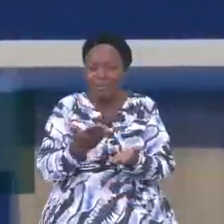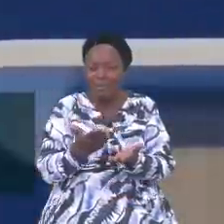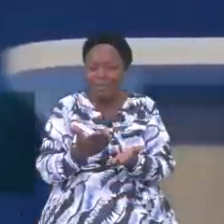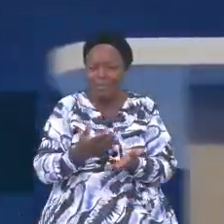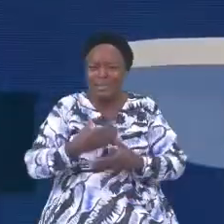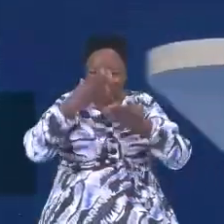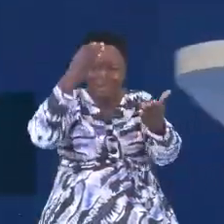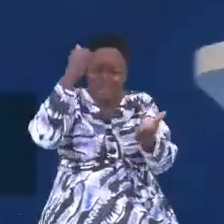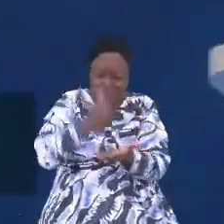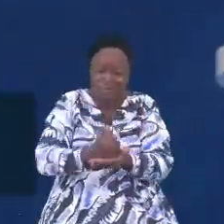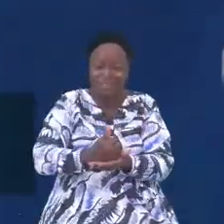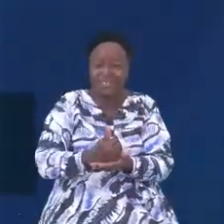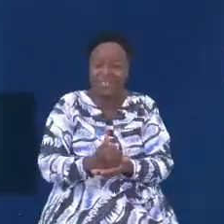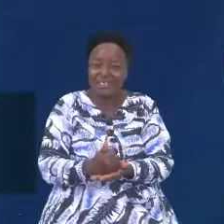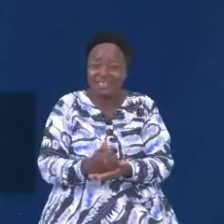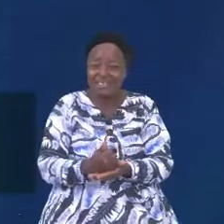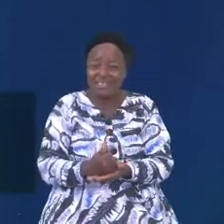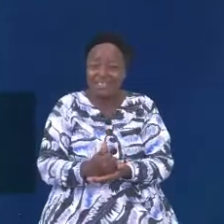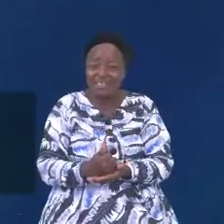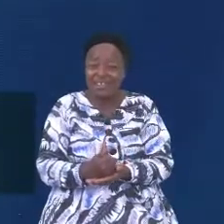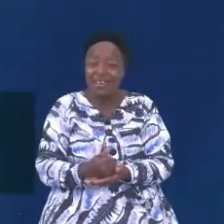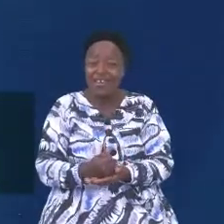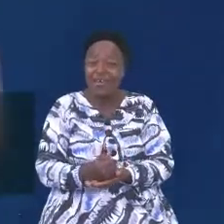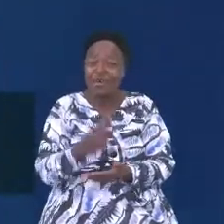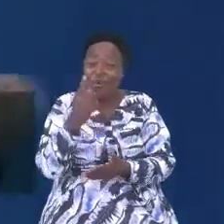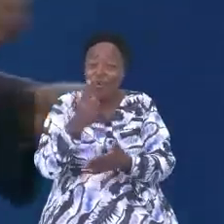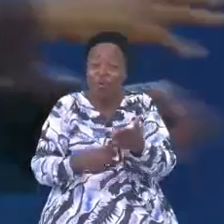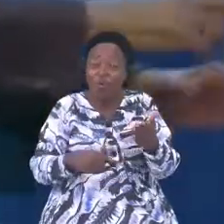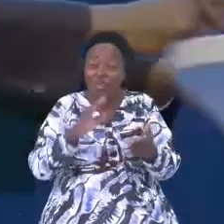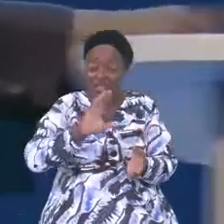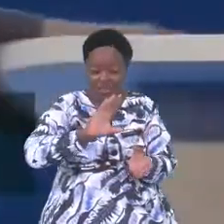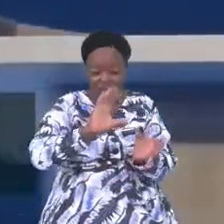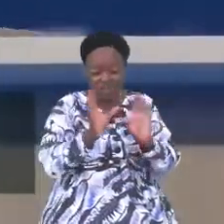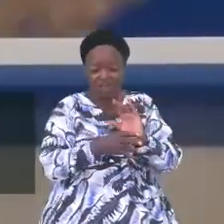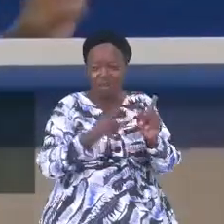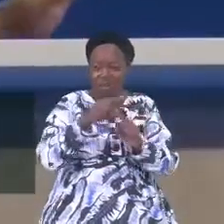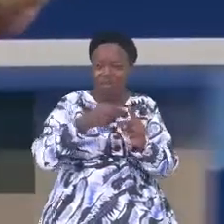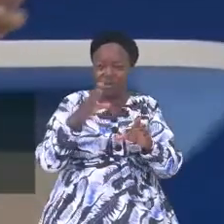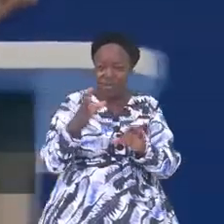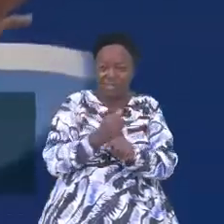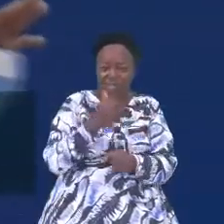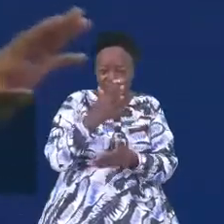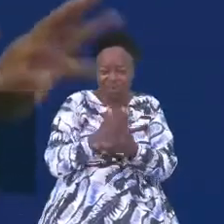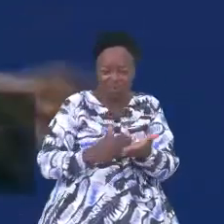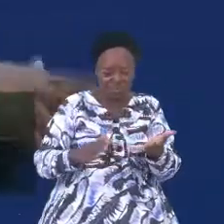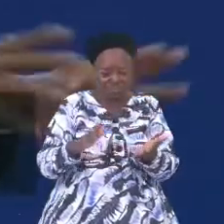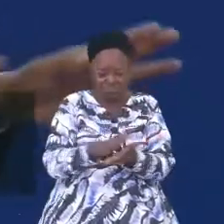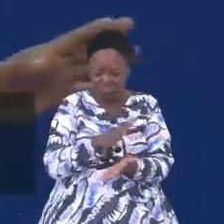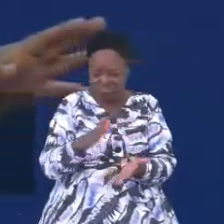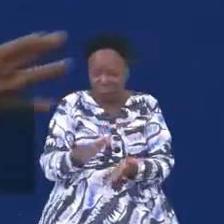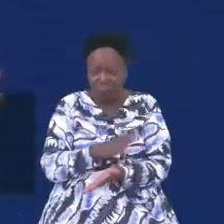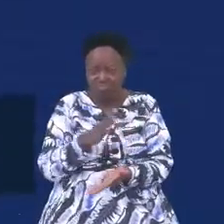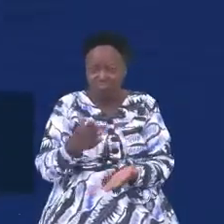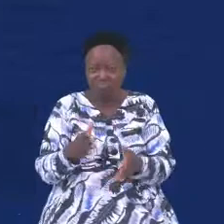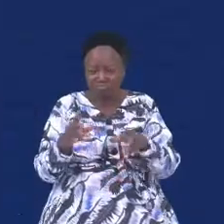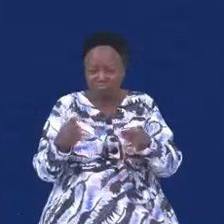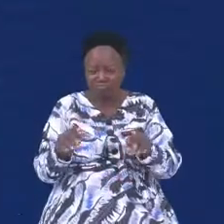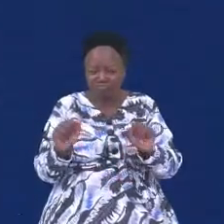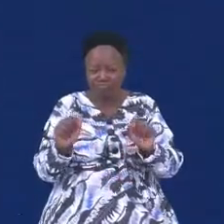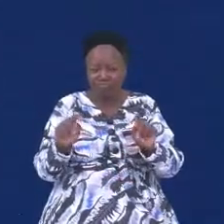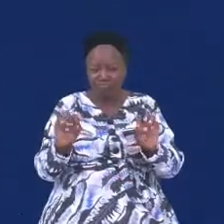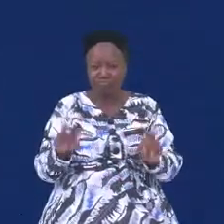What's conversion? When you take some scraps of paper, sheets of